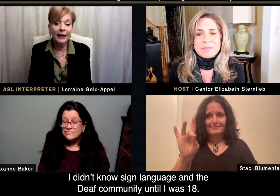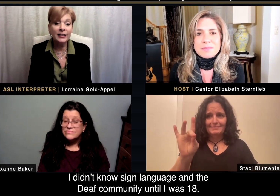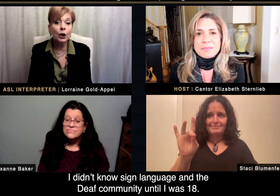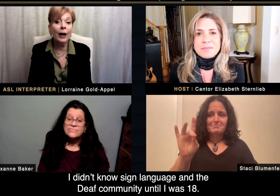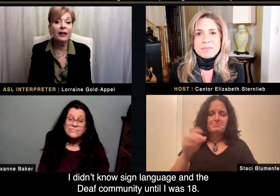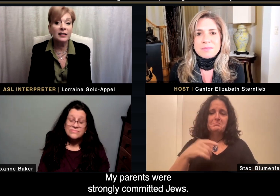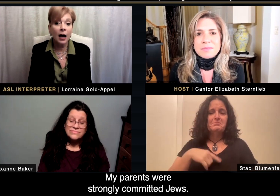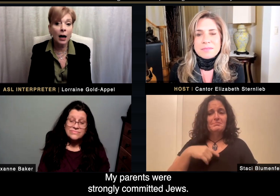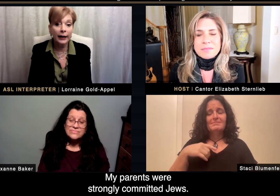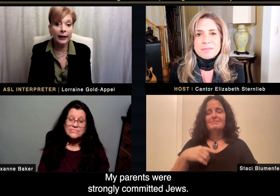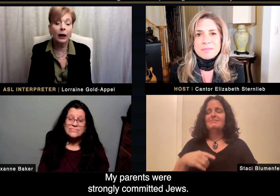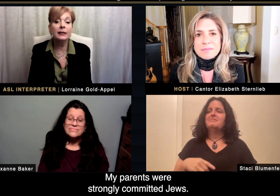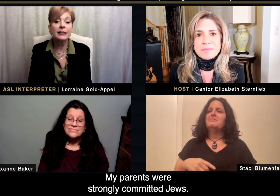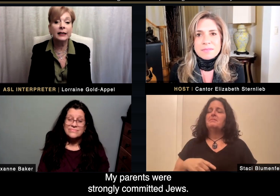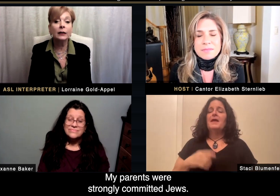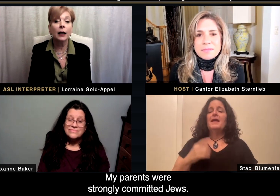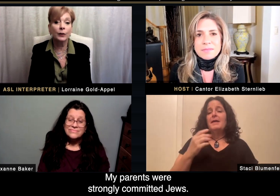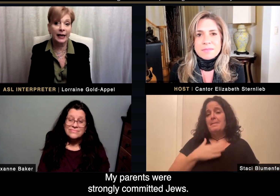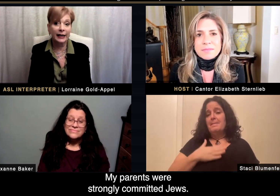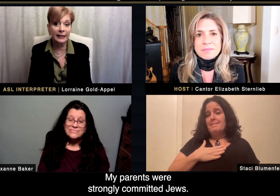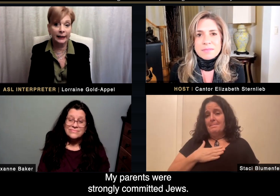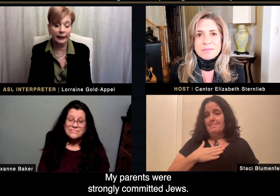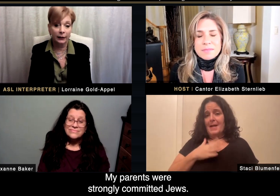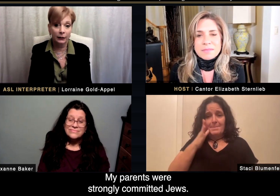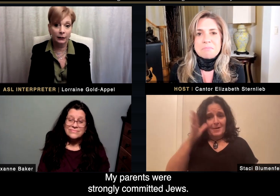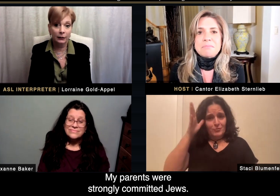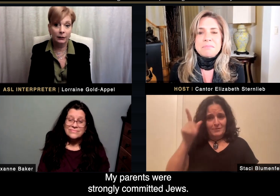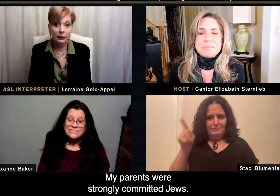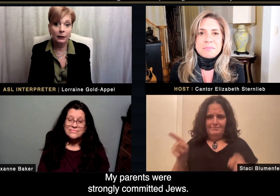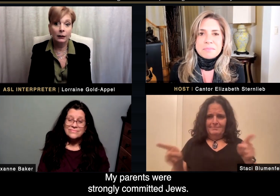And I didn't know how to sign until I was 18.